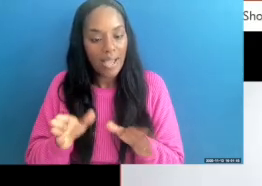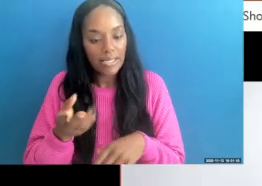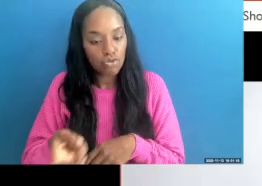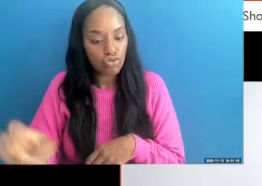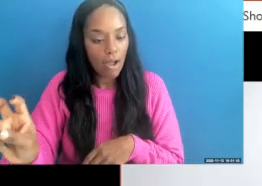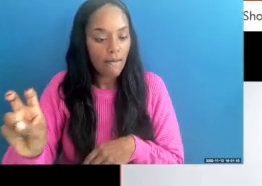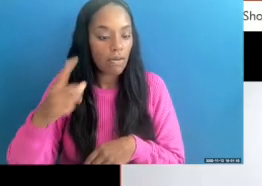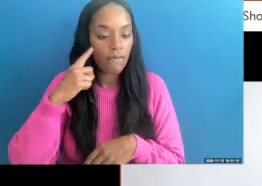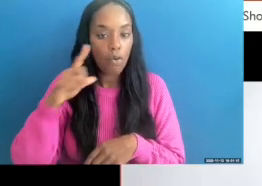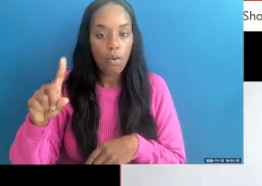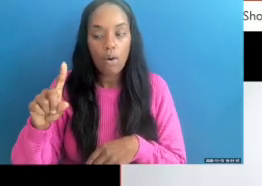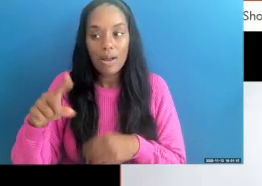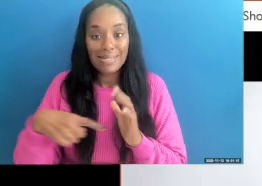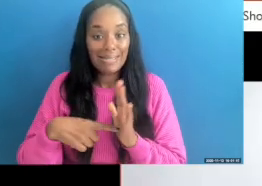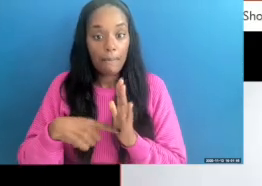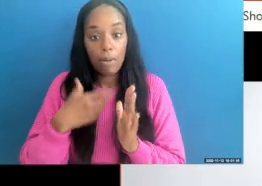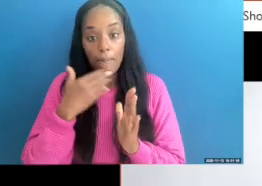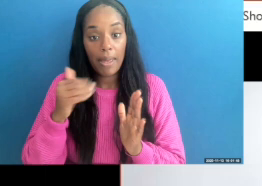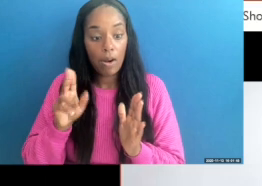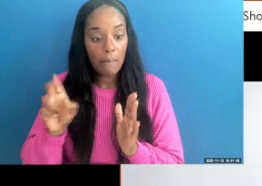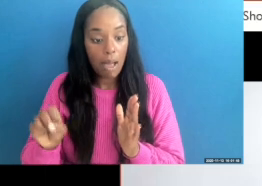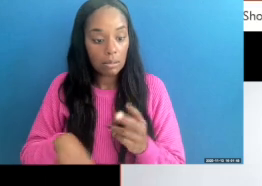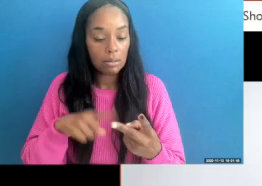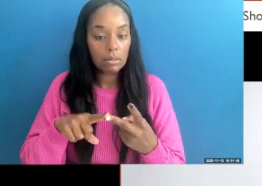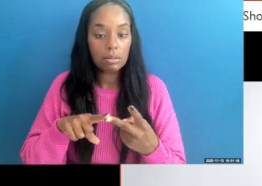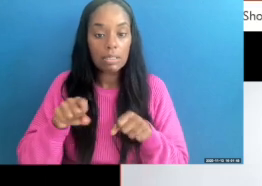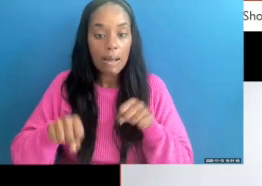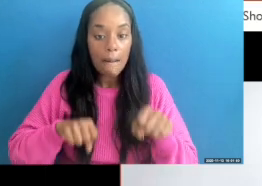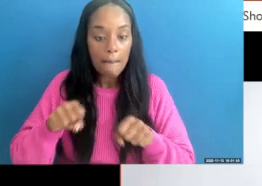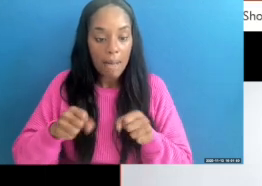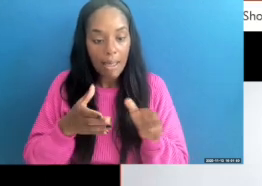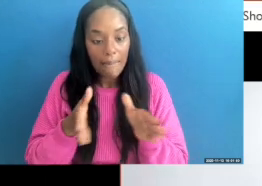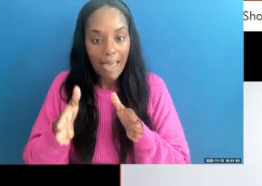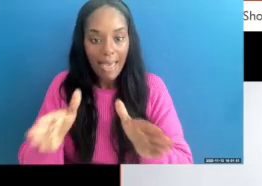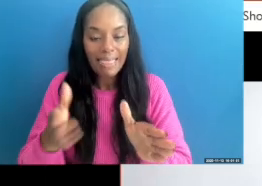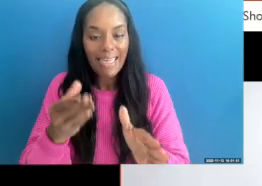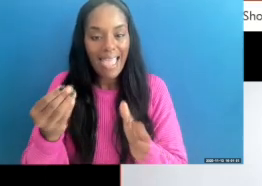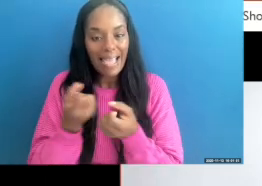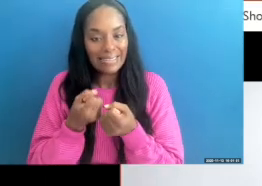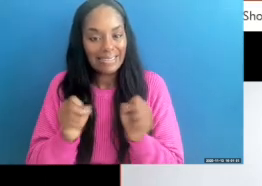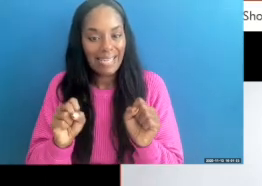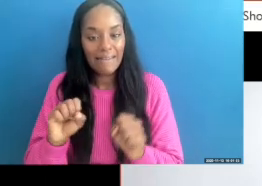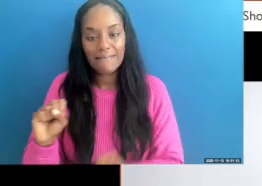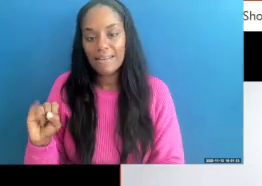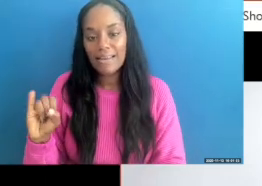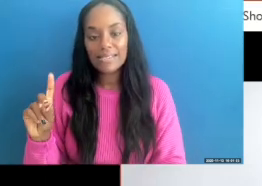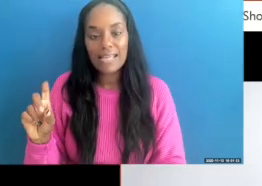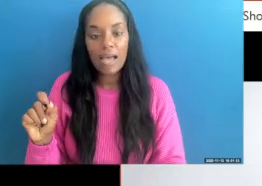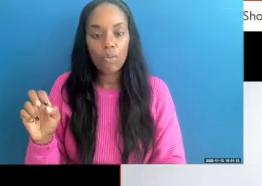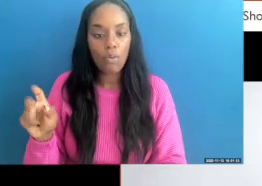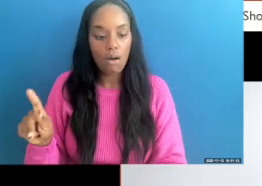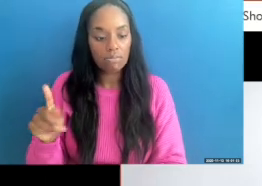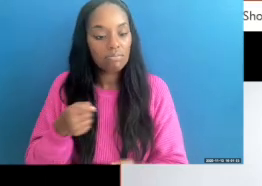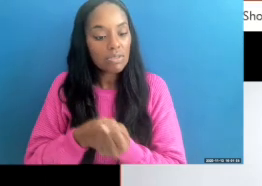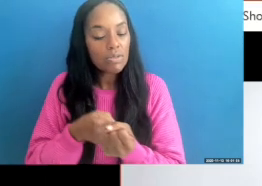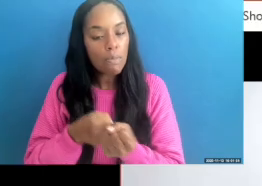paths, and safer sidewalks, so they don't always have to drive and reduce vehicle miles traveled. Support neighborhoods that need